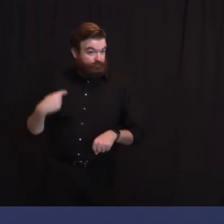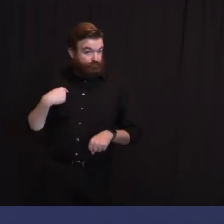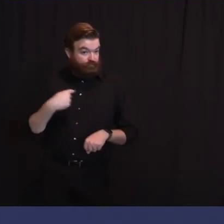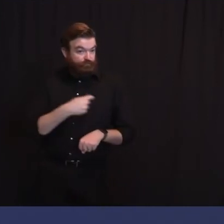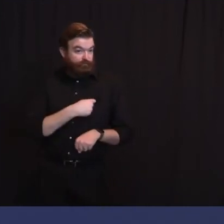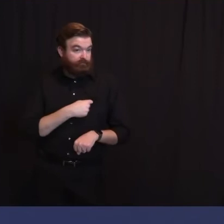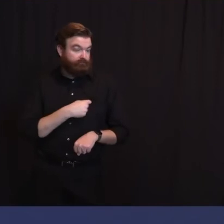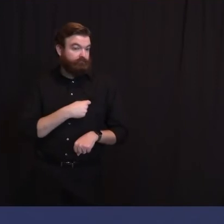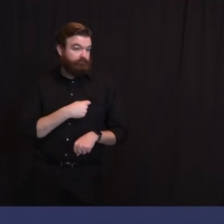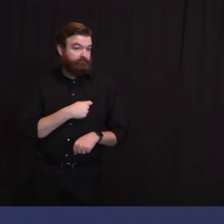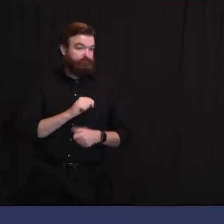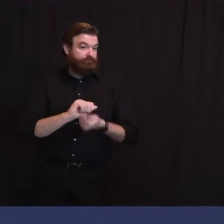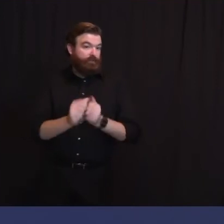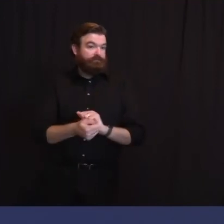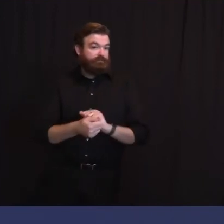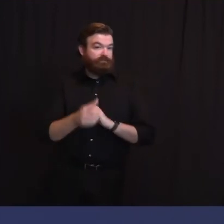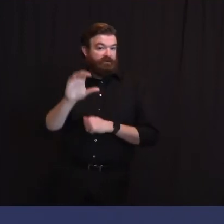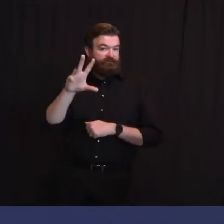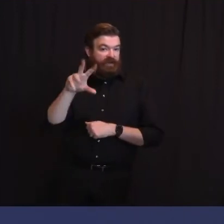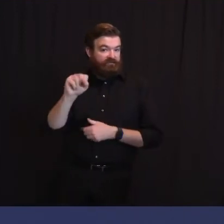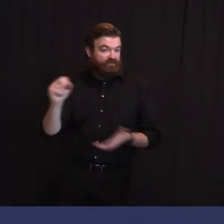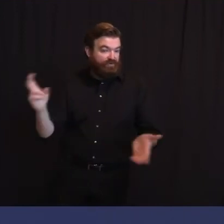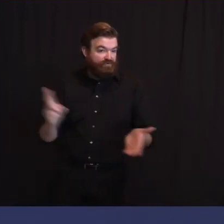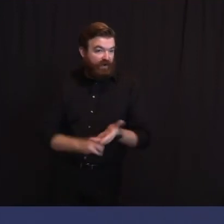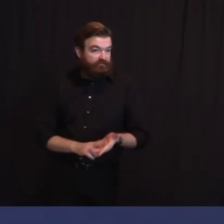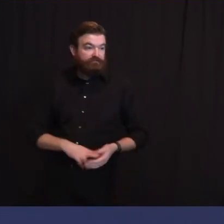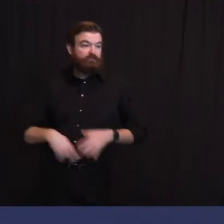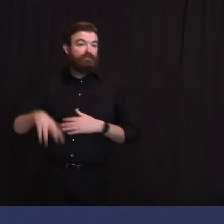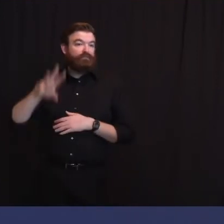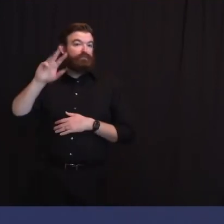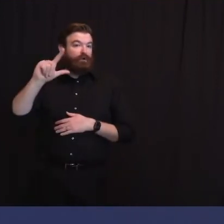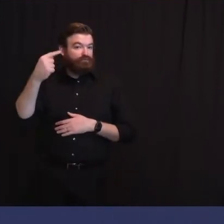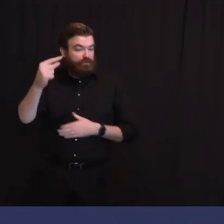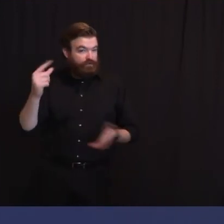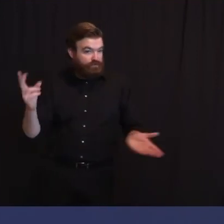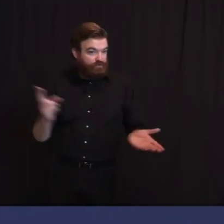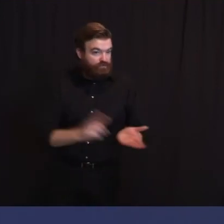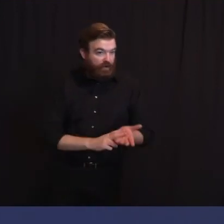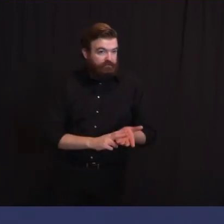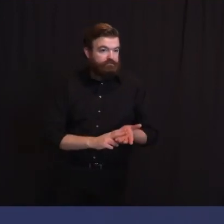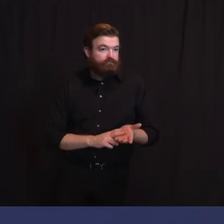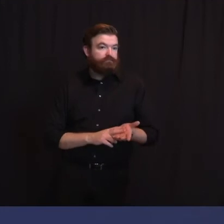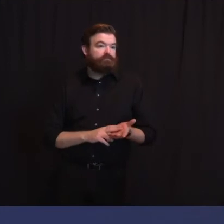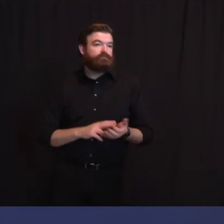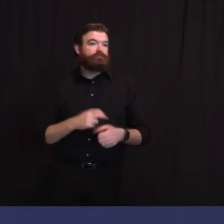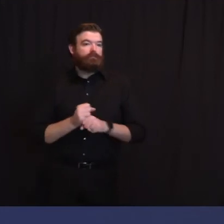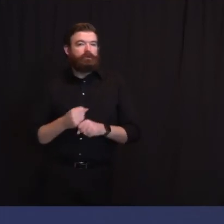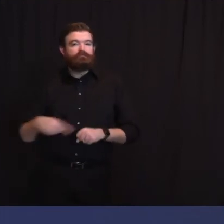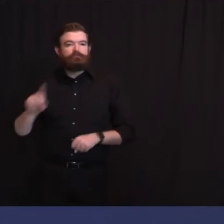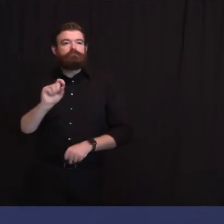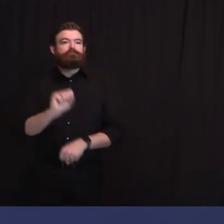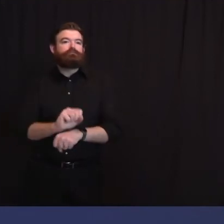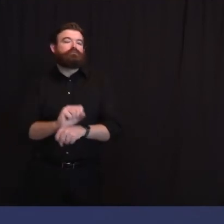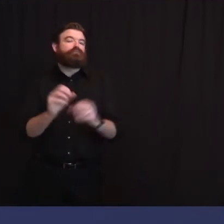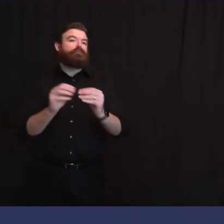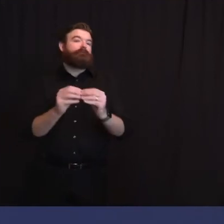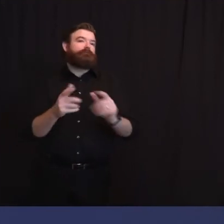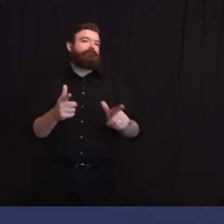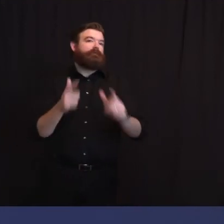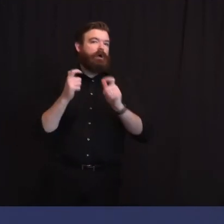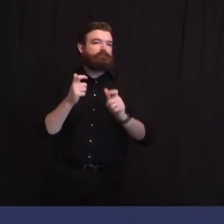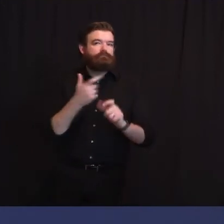and CVS to increase the pace of immunizations other than the public pressure you've been putting on these companies? And for the commissioner, we've seen